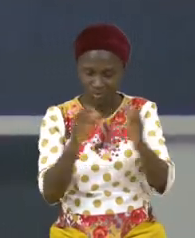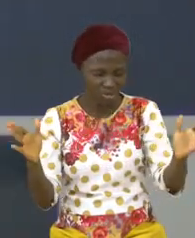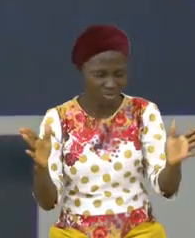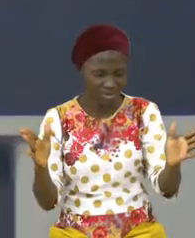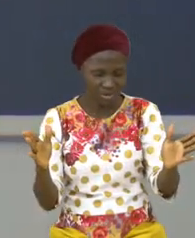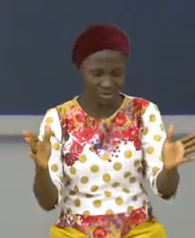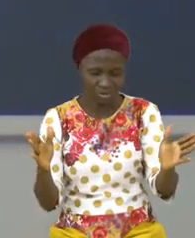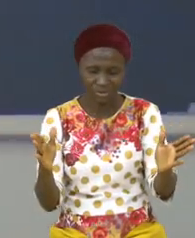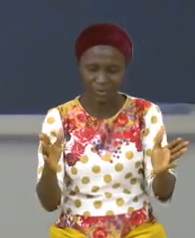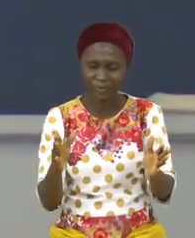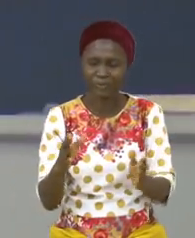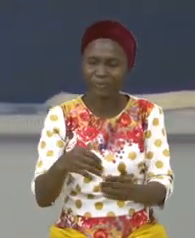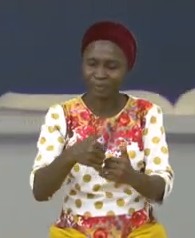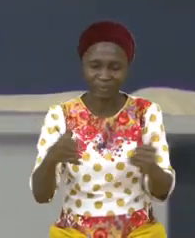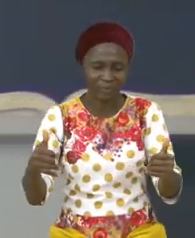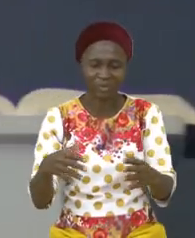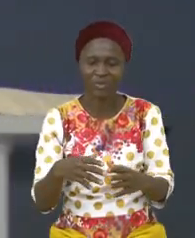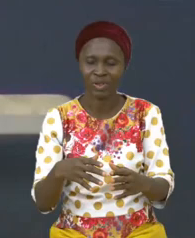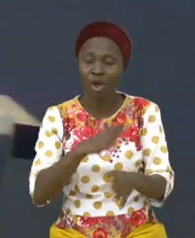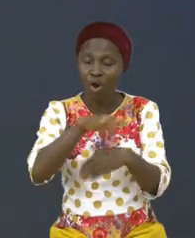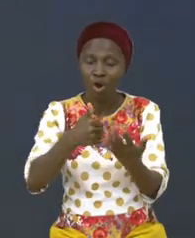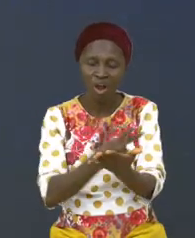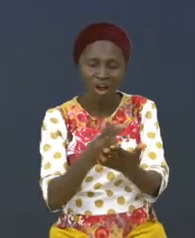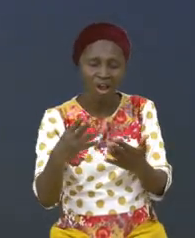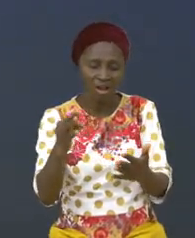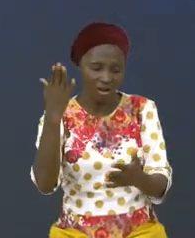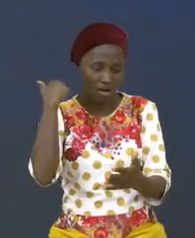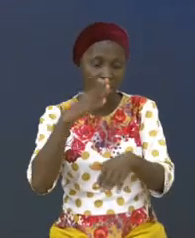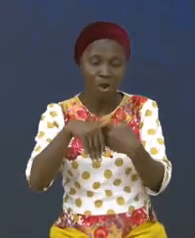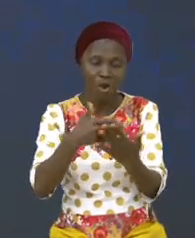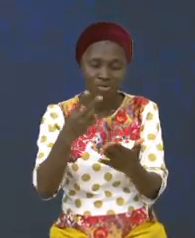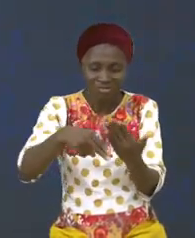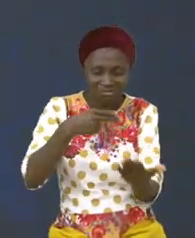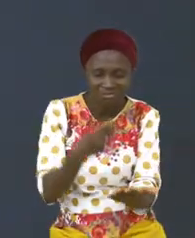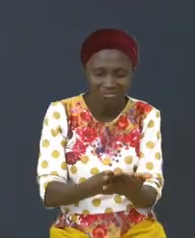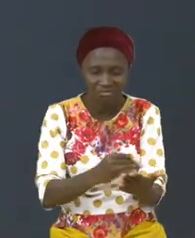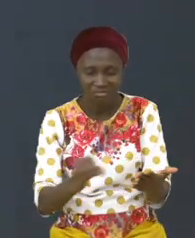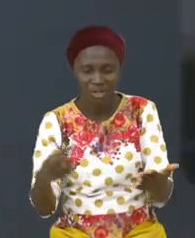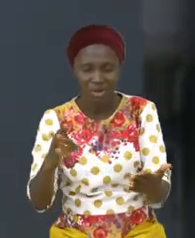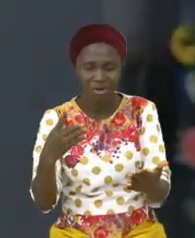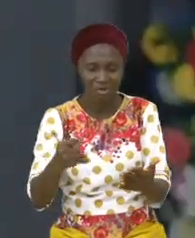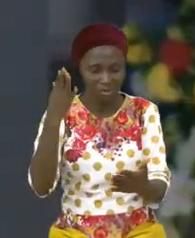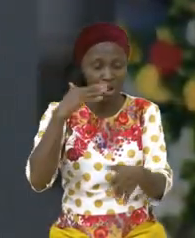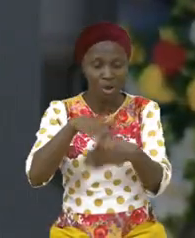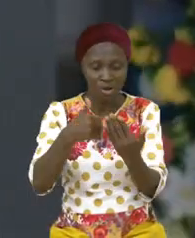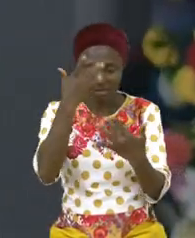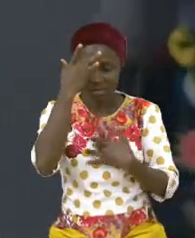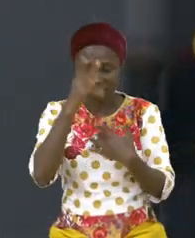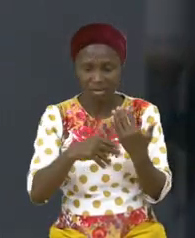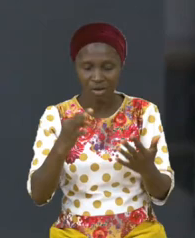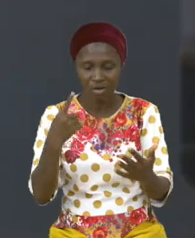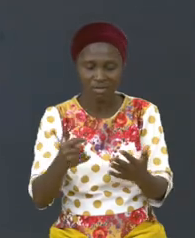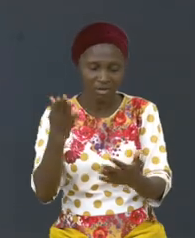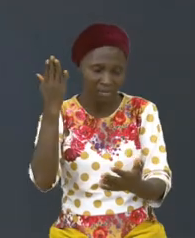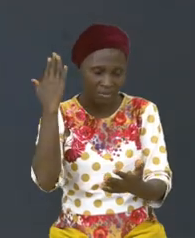the failures of the past, all the defeats of the past, all the sicknesses of the past, all